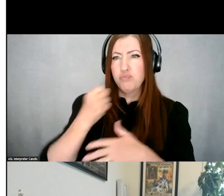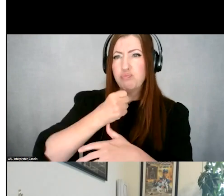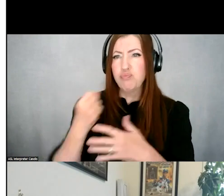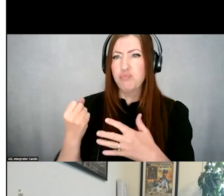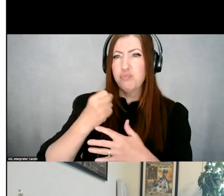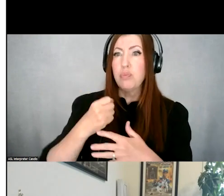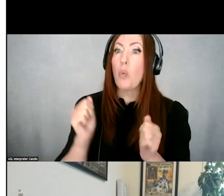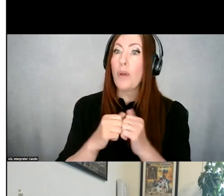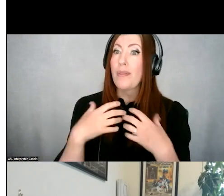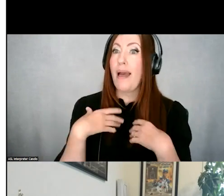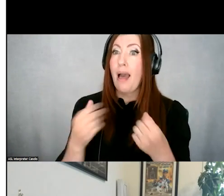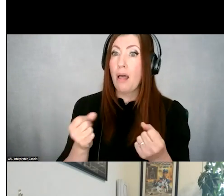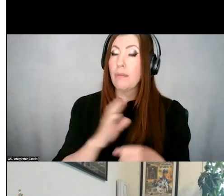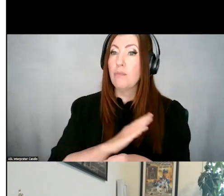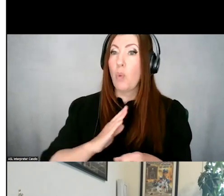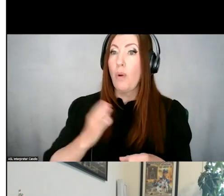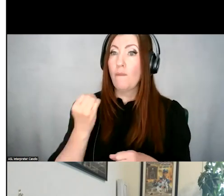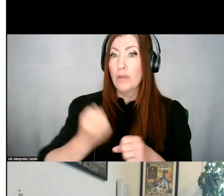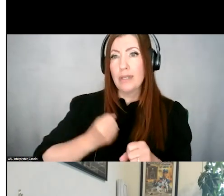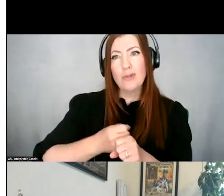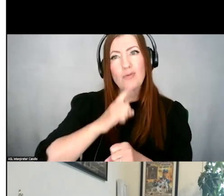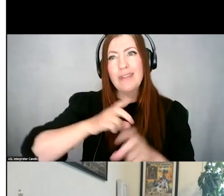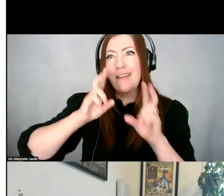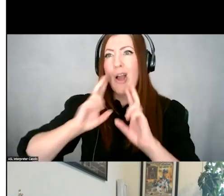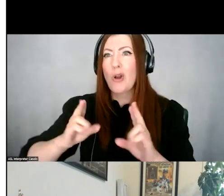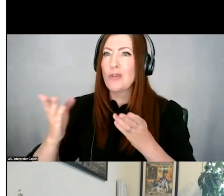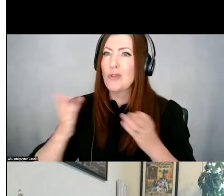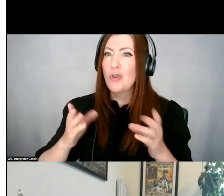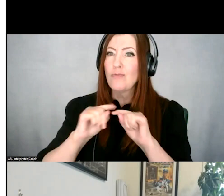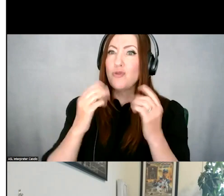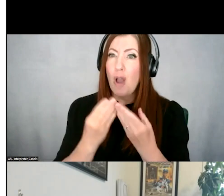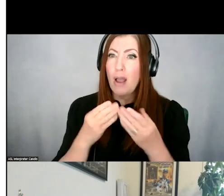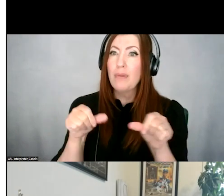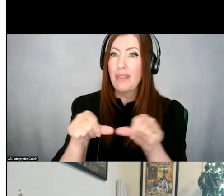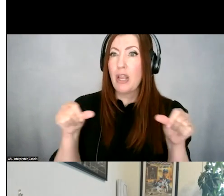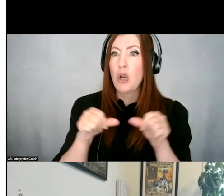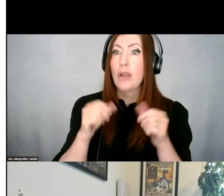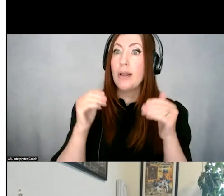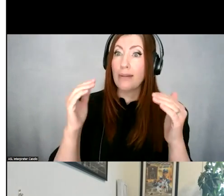years, and it's just been an honor to serve the tribes in our area. Next slide, please.